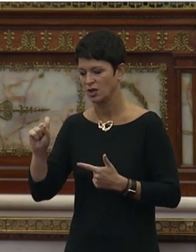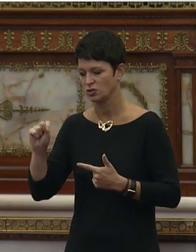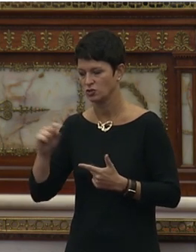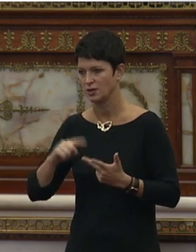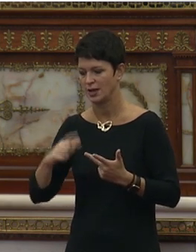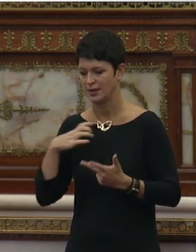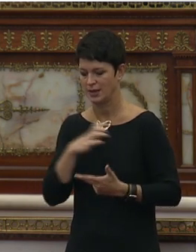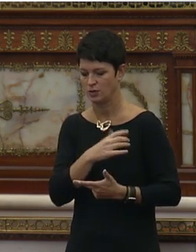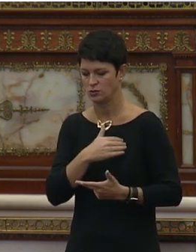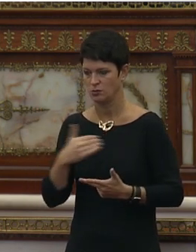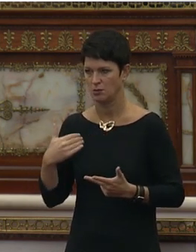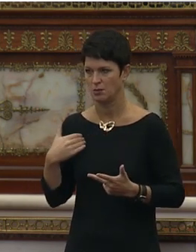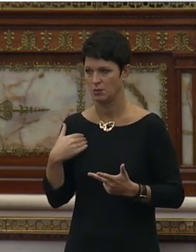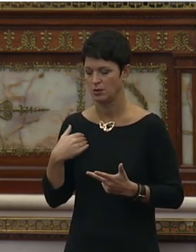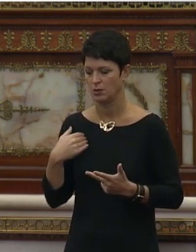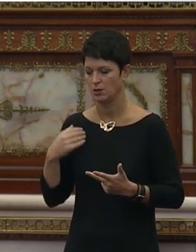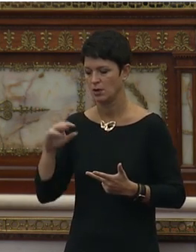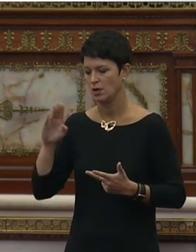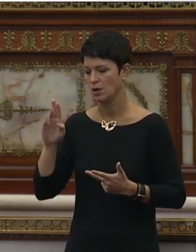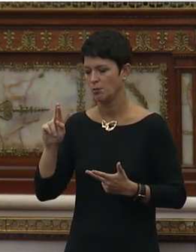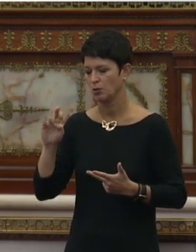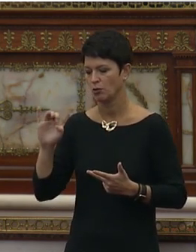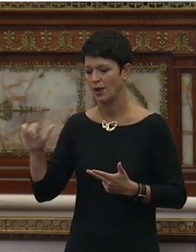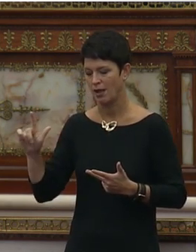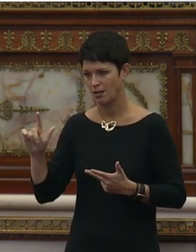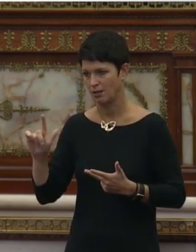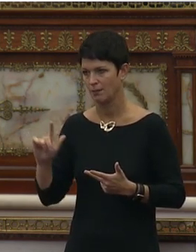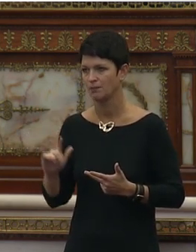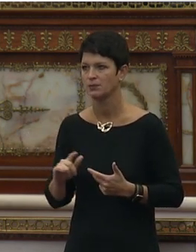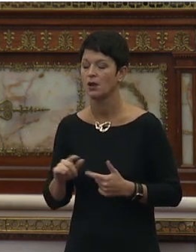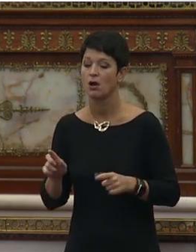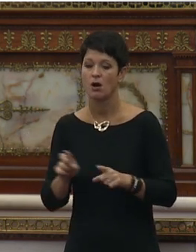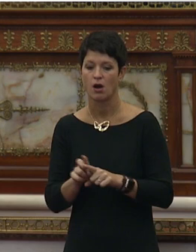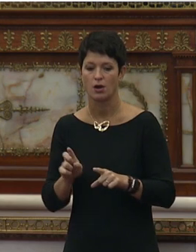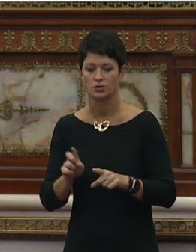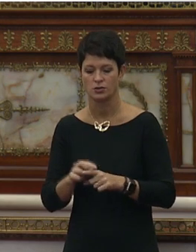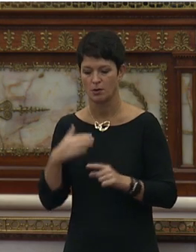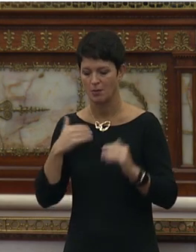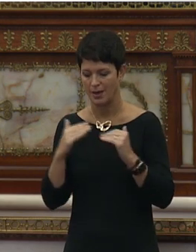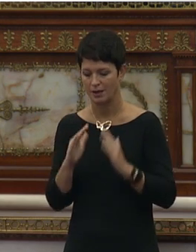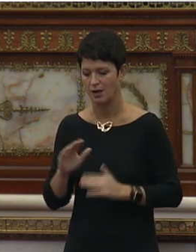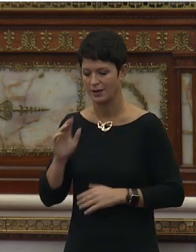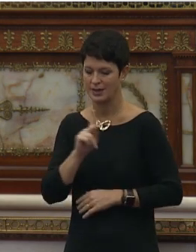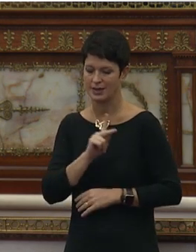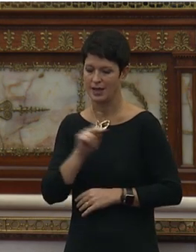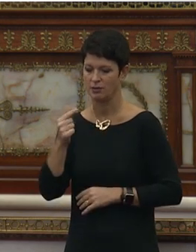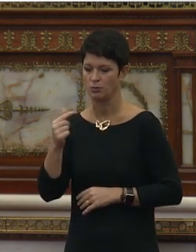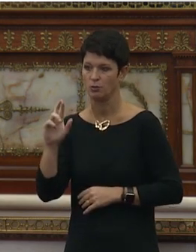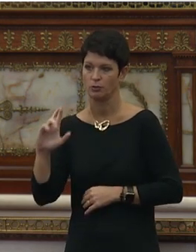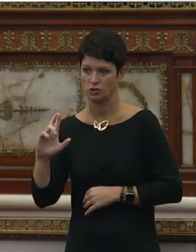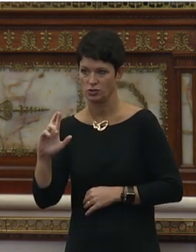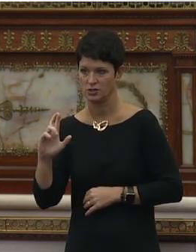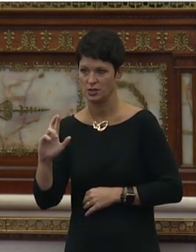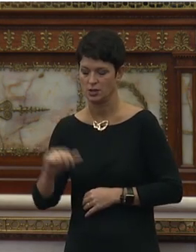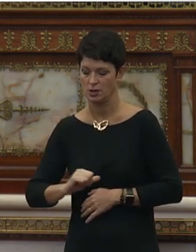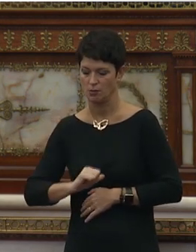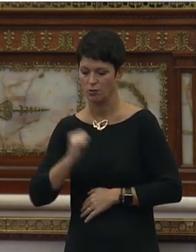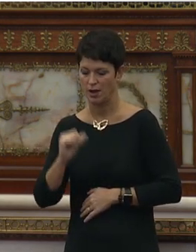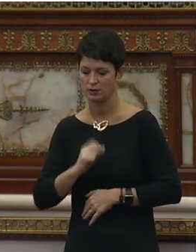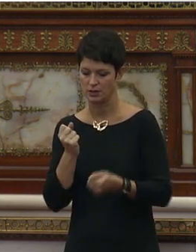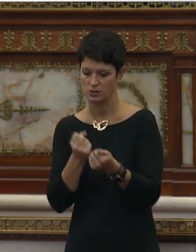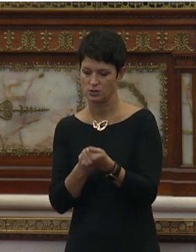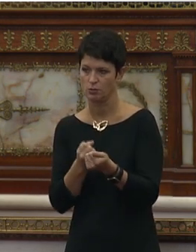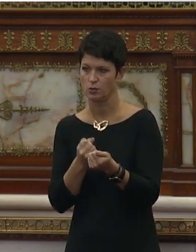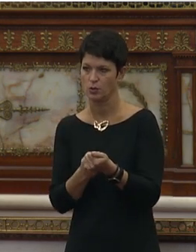Councilmember George Burrell, and then also my colleague Catherine Gilmer Richardson, who proudly